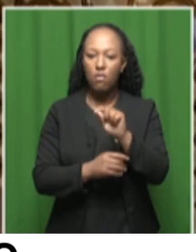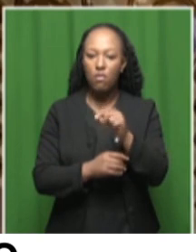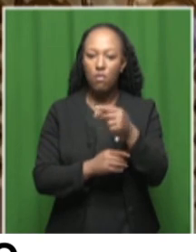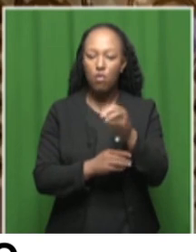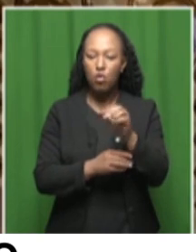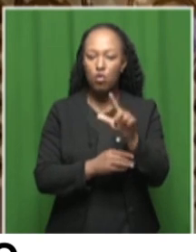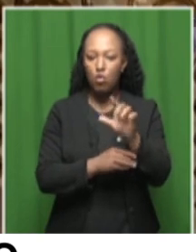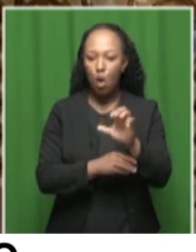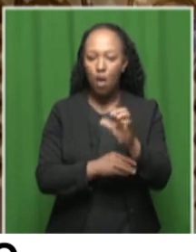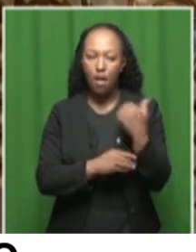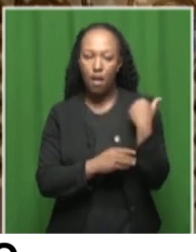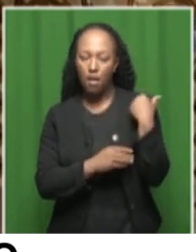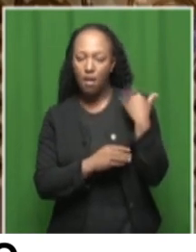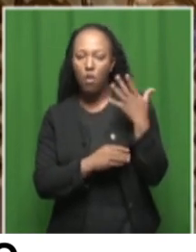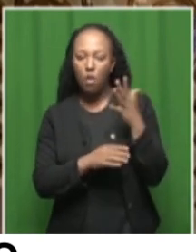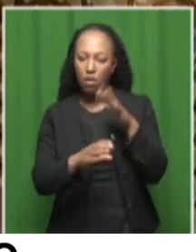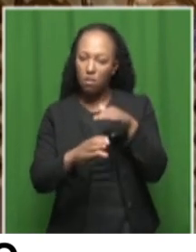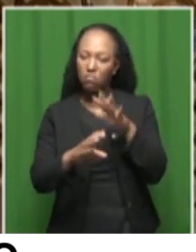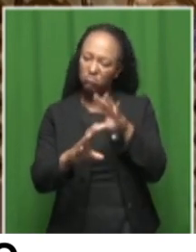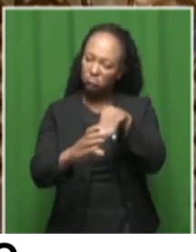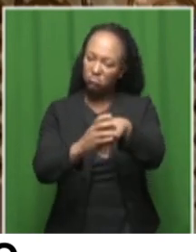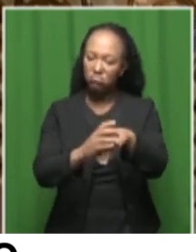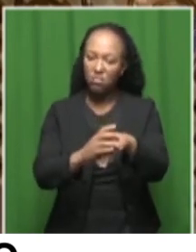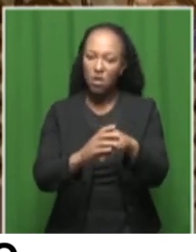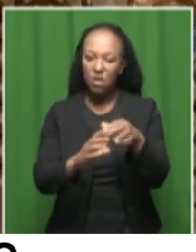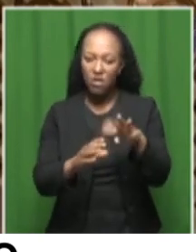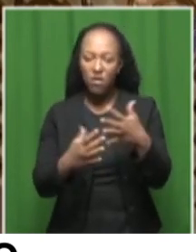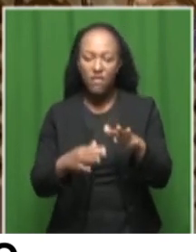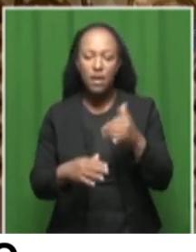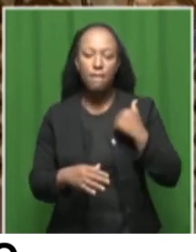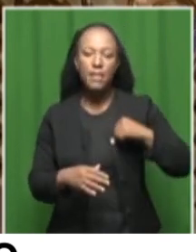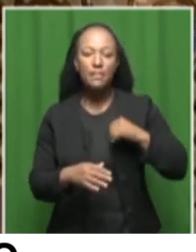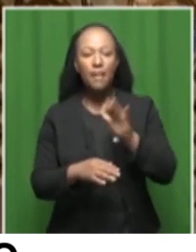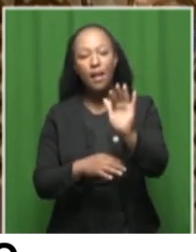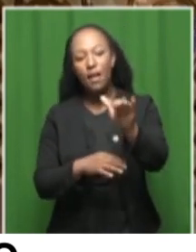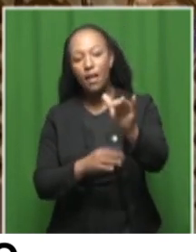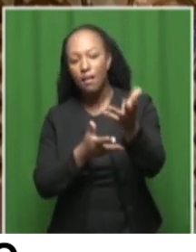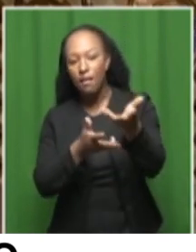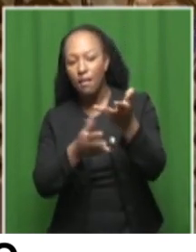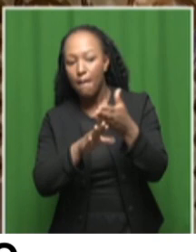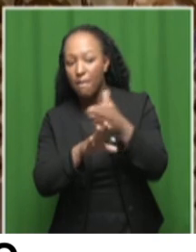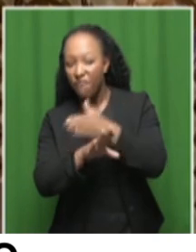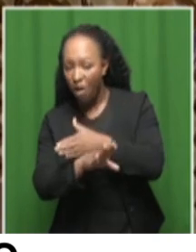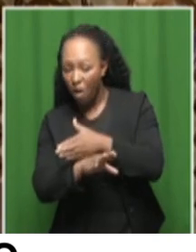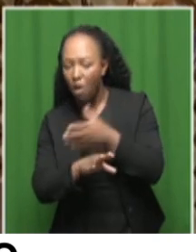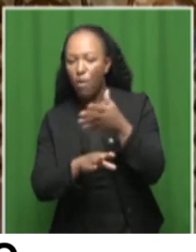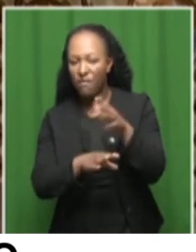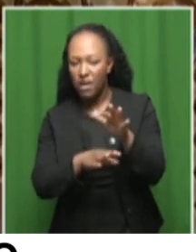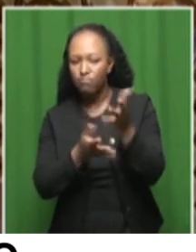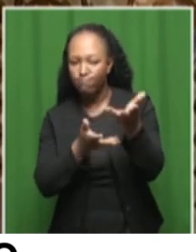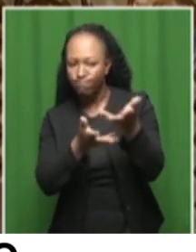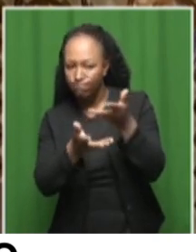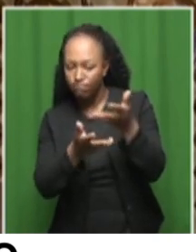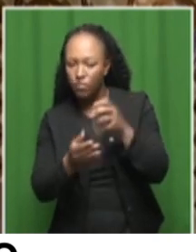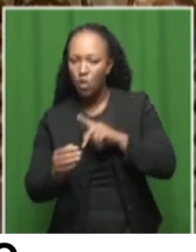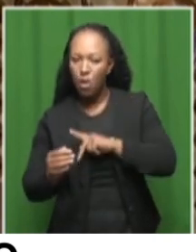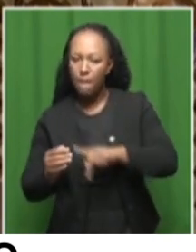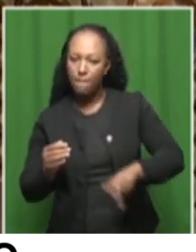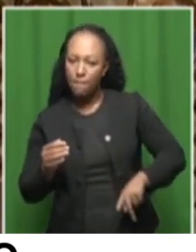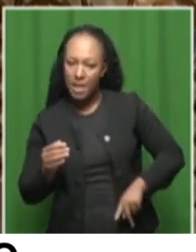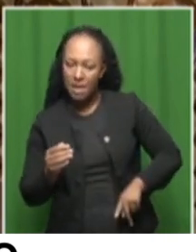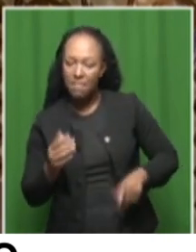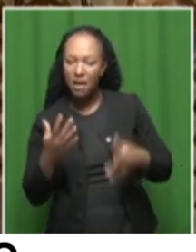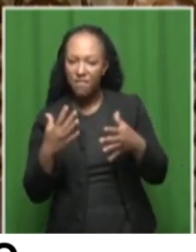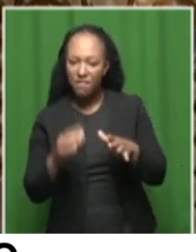is why we then engaged the municipality even before we came here today. We further raised the issue with the Premier, hence